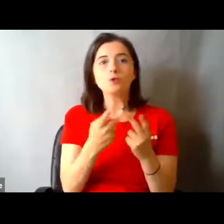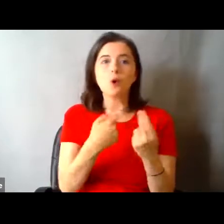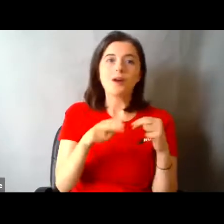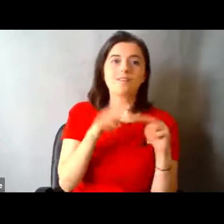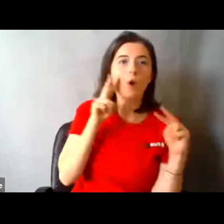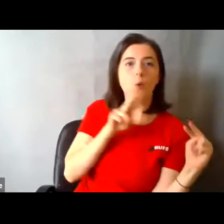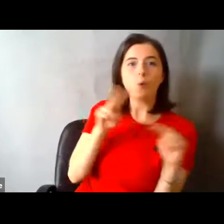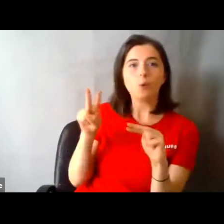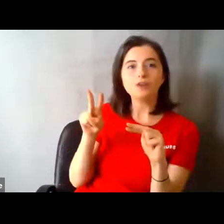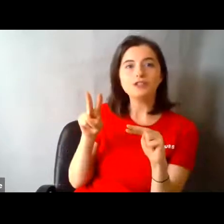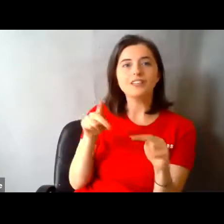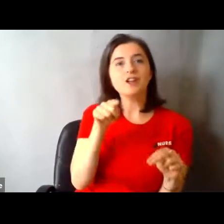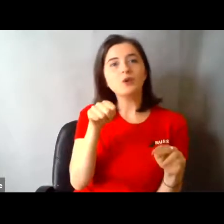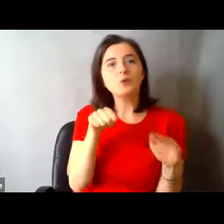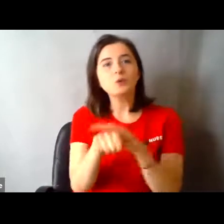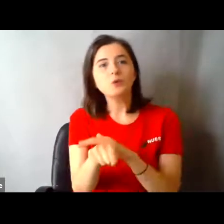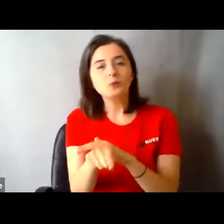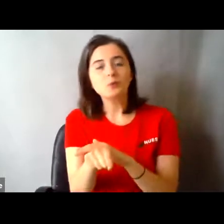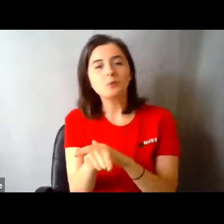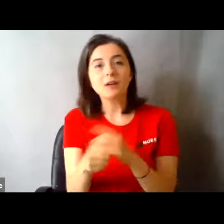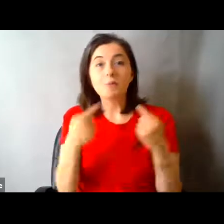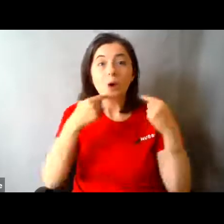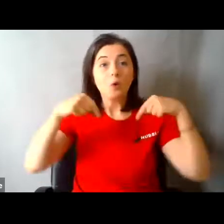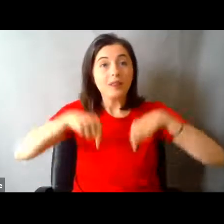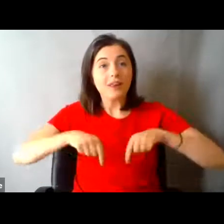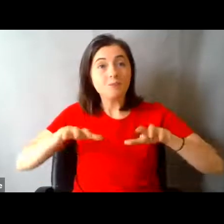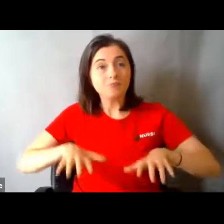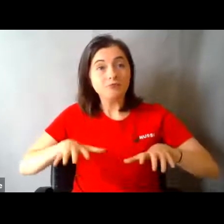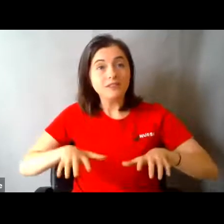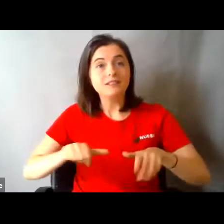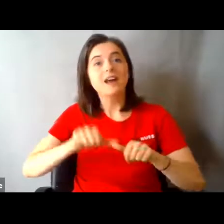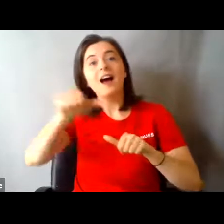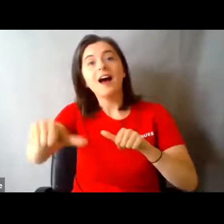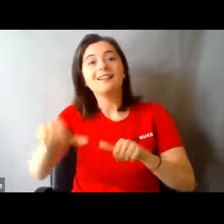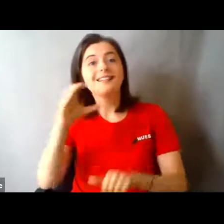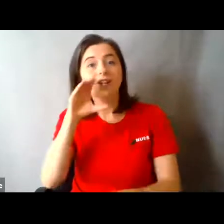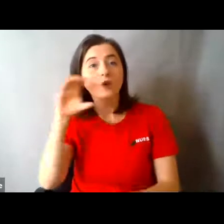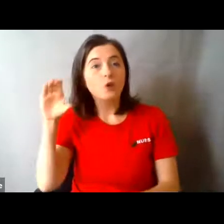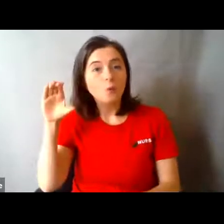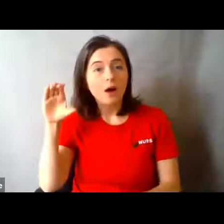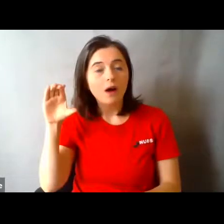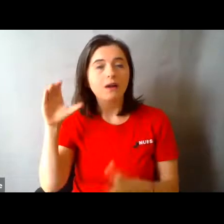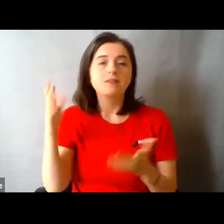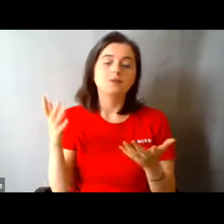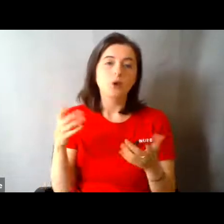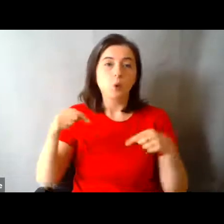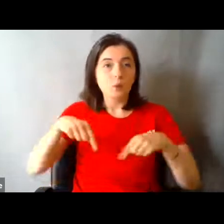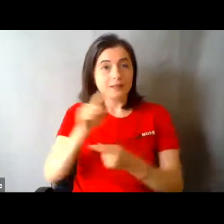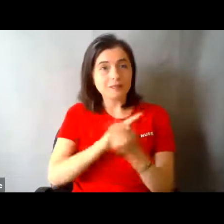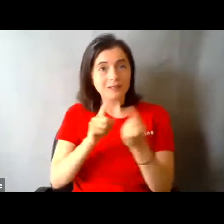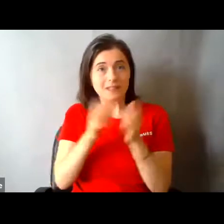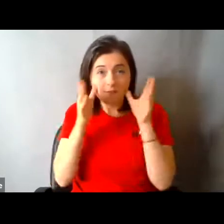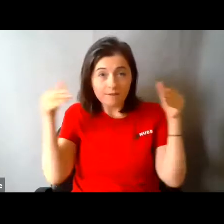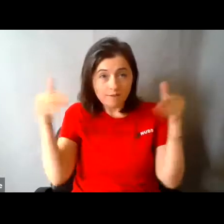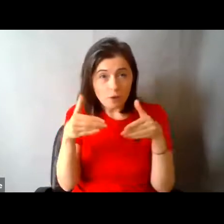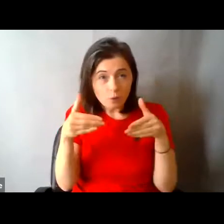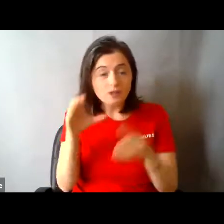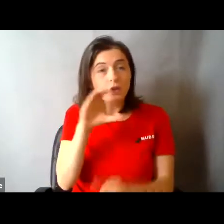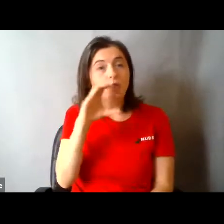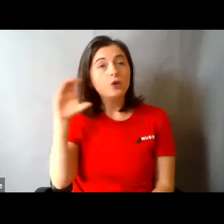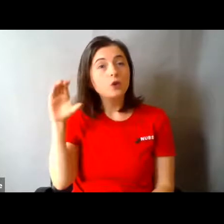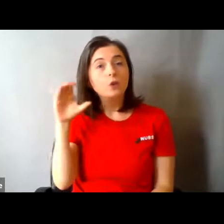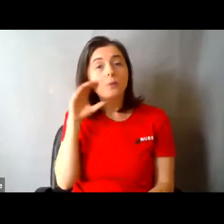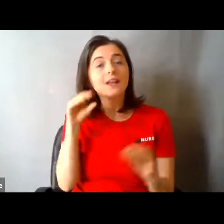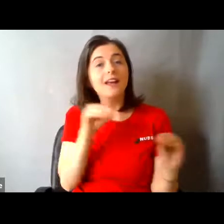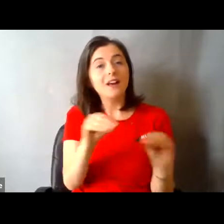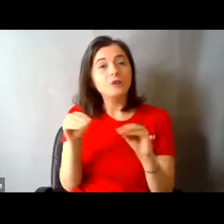and in Cuba. We want this meeting to focus on the Cuban education system, but of course we'll need to view that